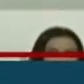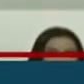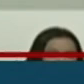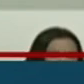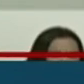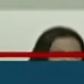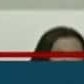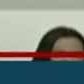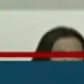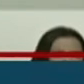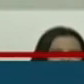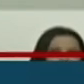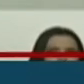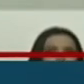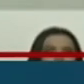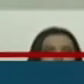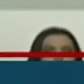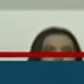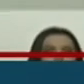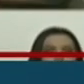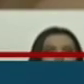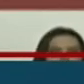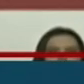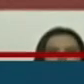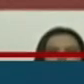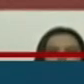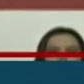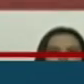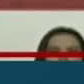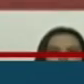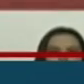added that whoever steals is not considered a revolutionary.